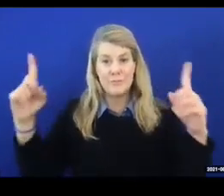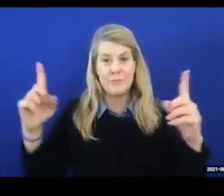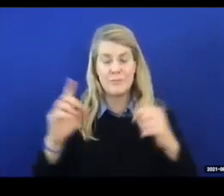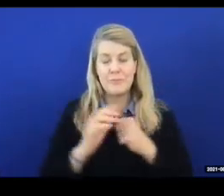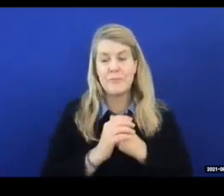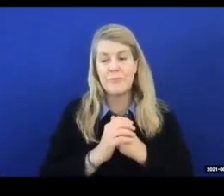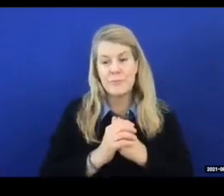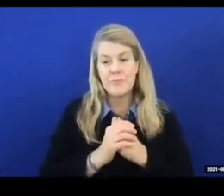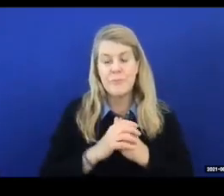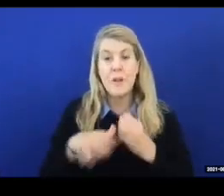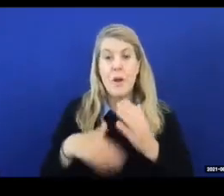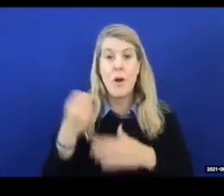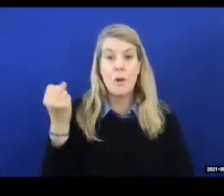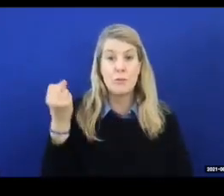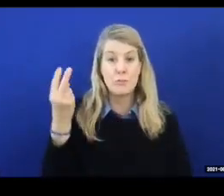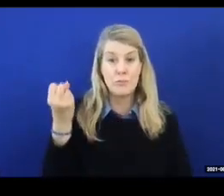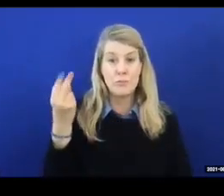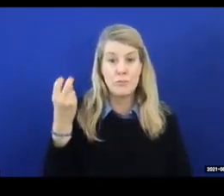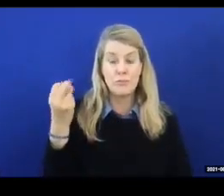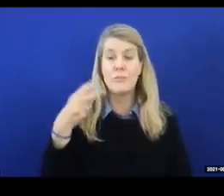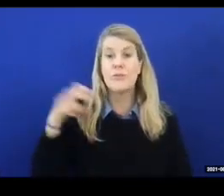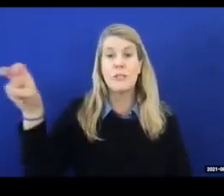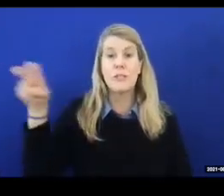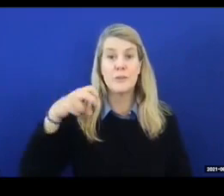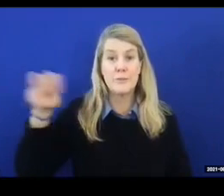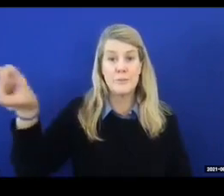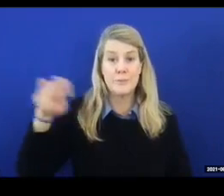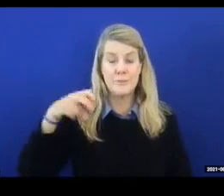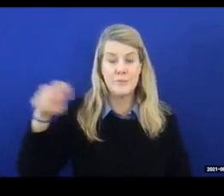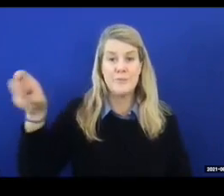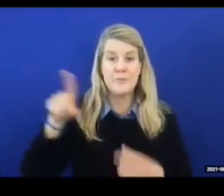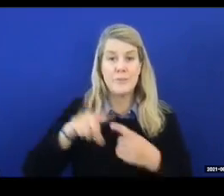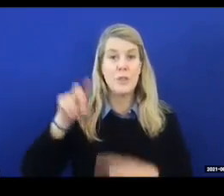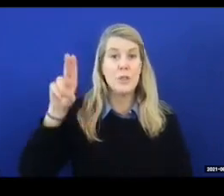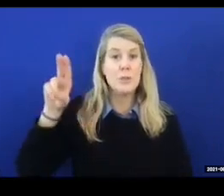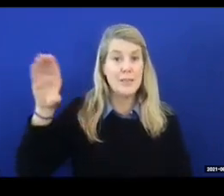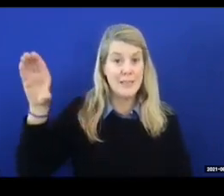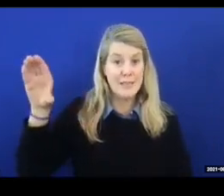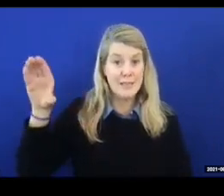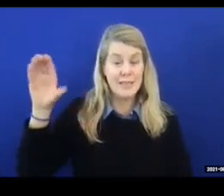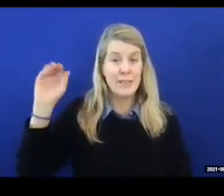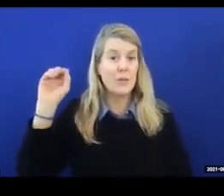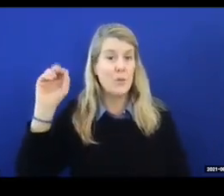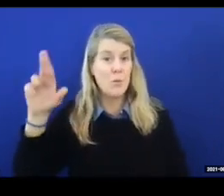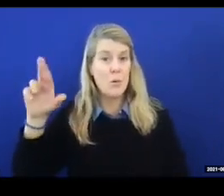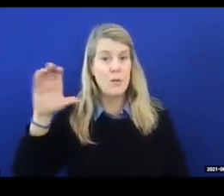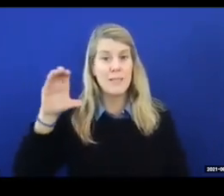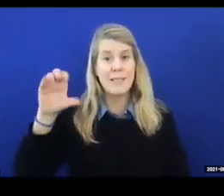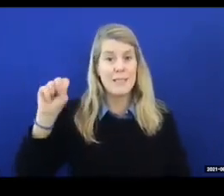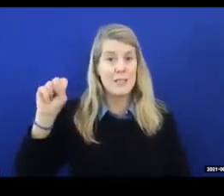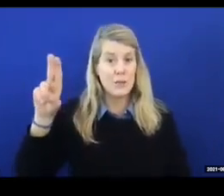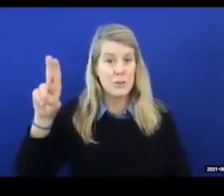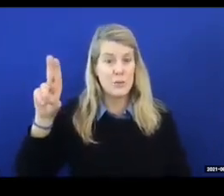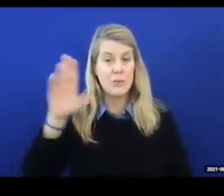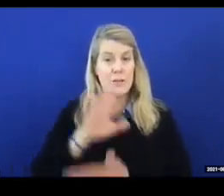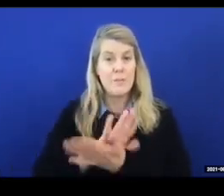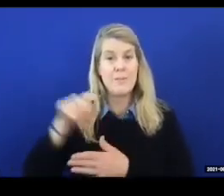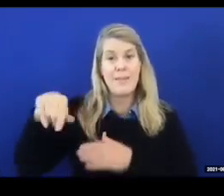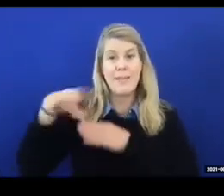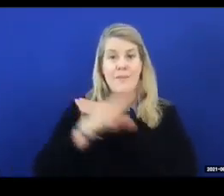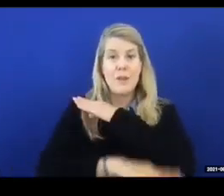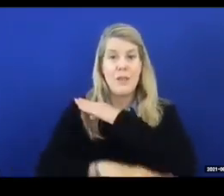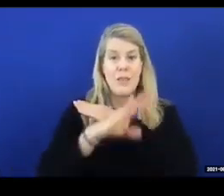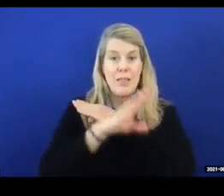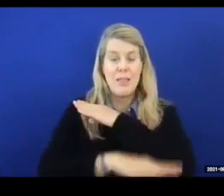Education. All 12 are transferring to a UC or CSU campus